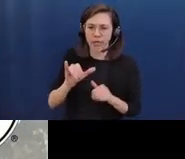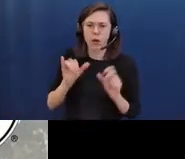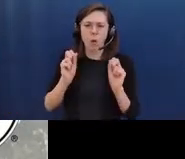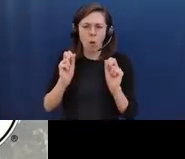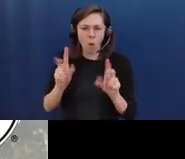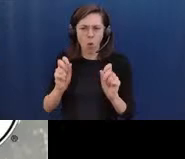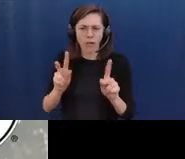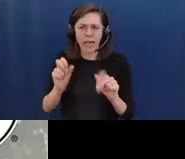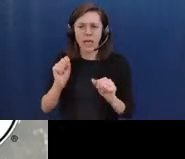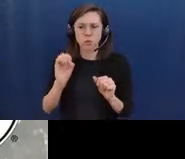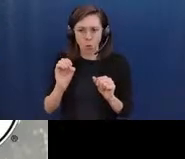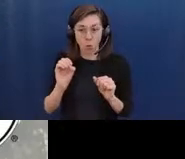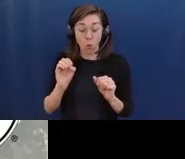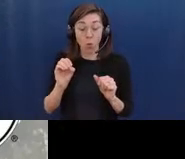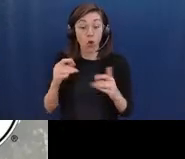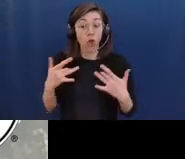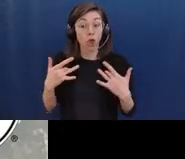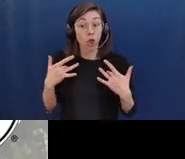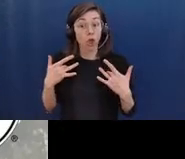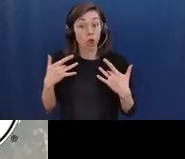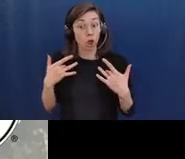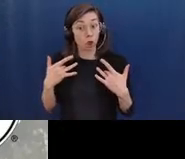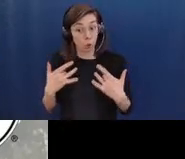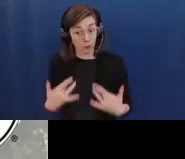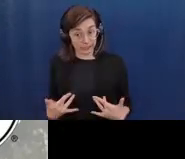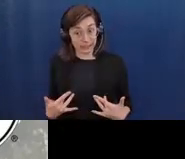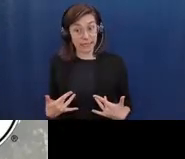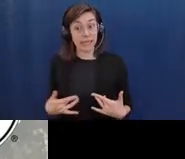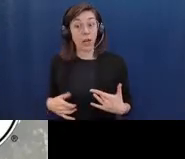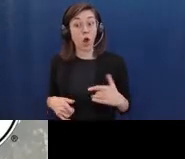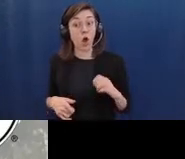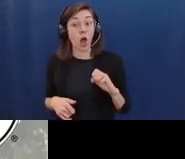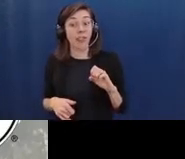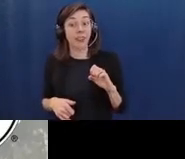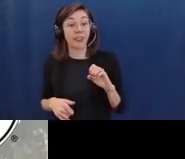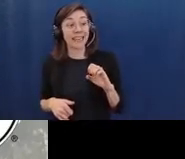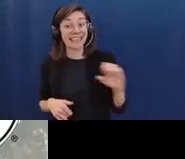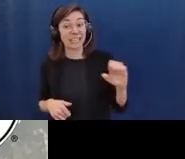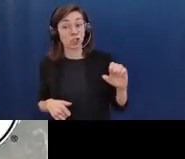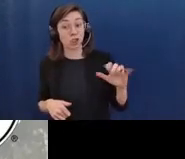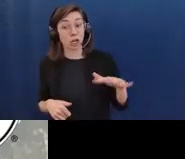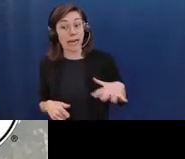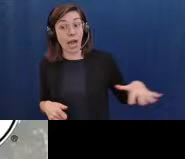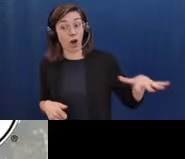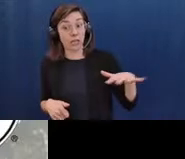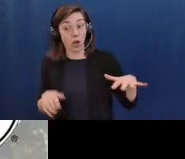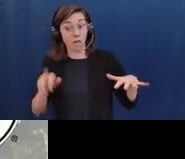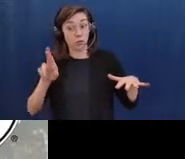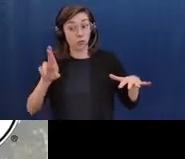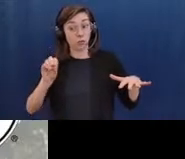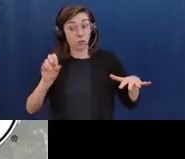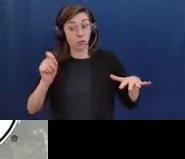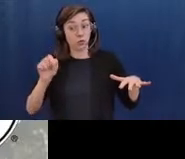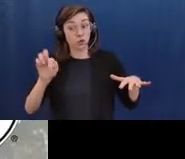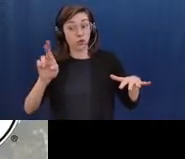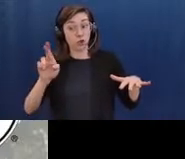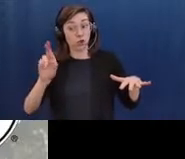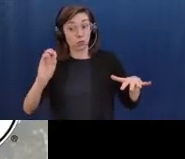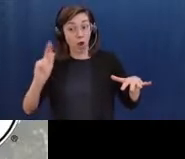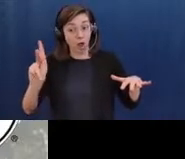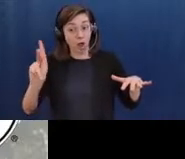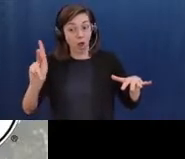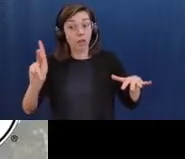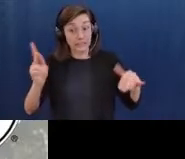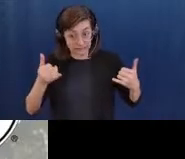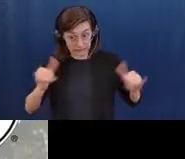so nudity in the eastern portion of Rooster Rock State Park is still going to be allowed as it is